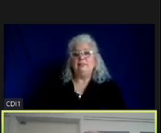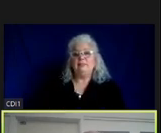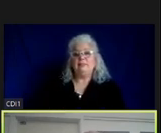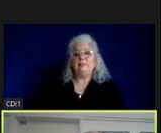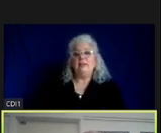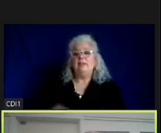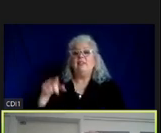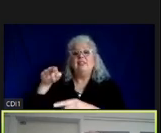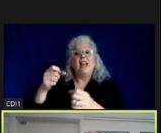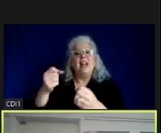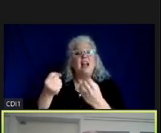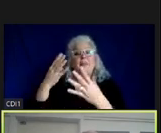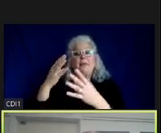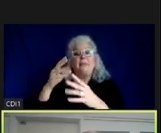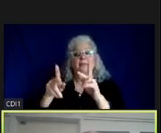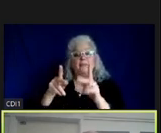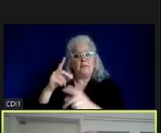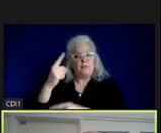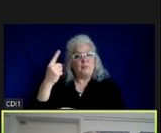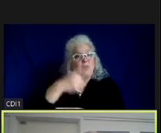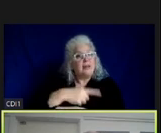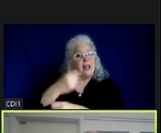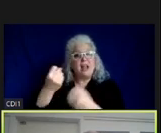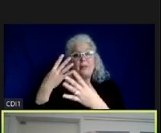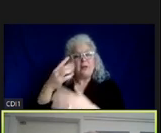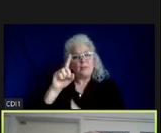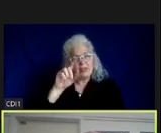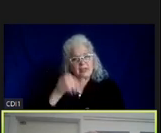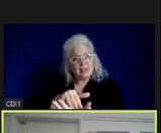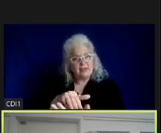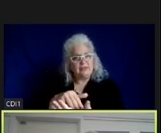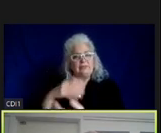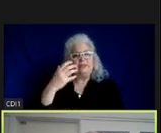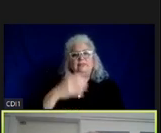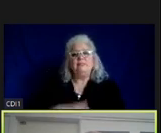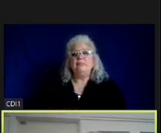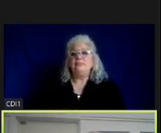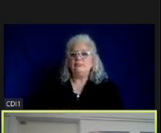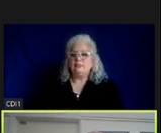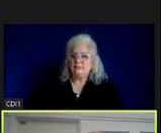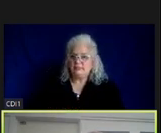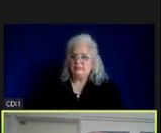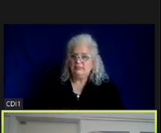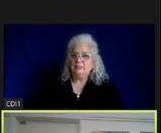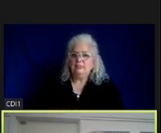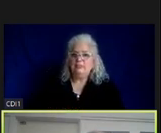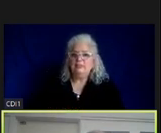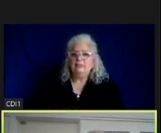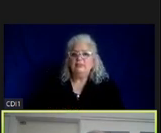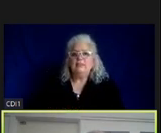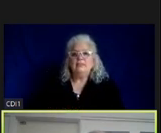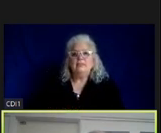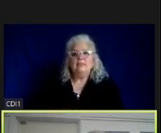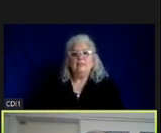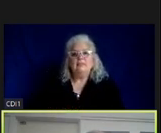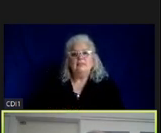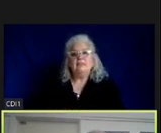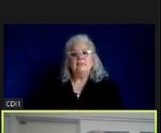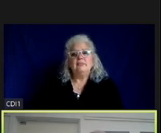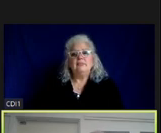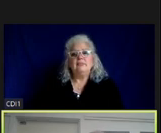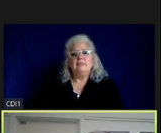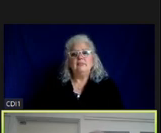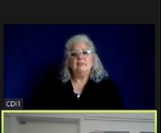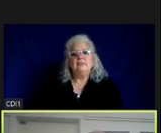a day. Right now, though, we're moving in a strategic direction to target vaccinating older adults over the age of